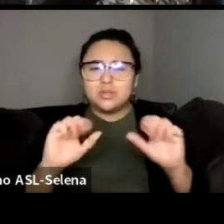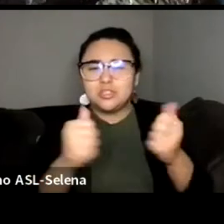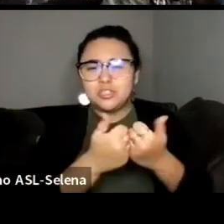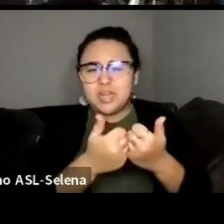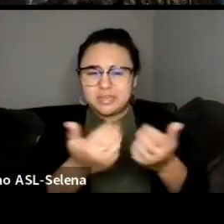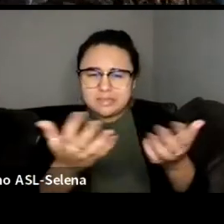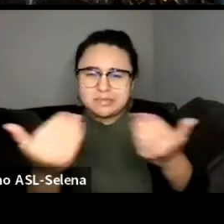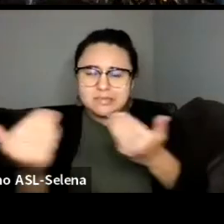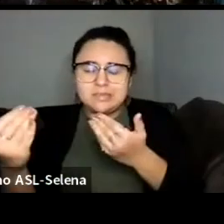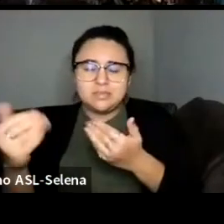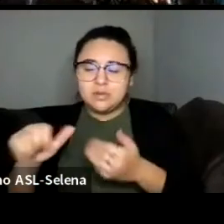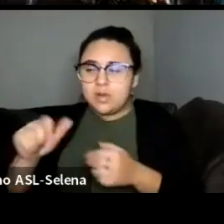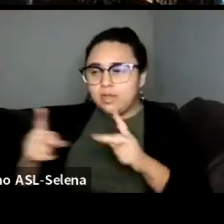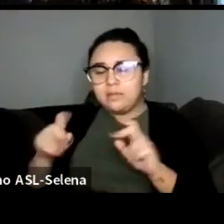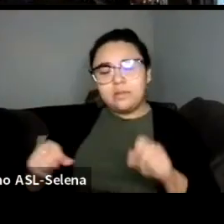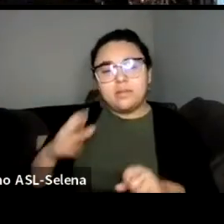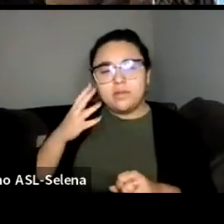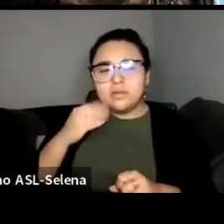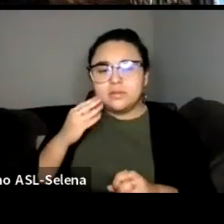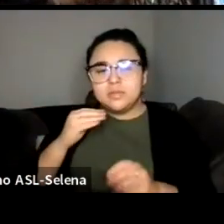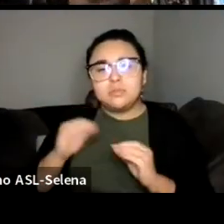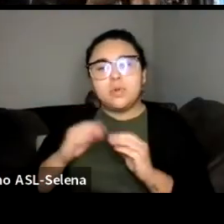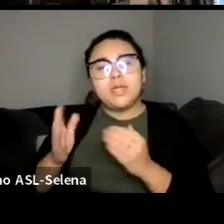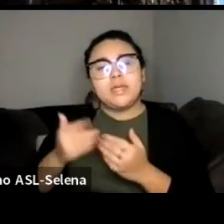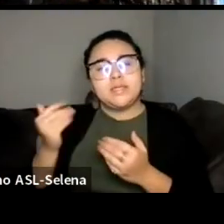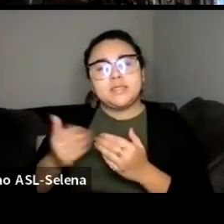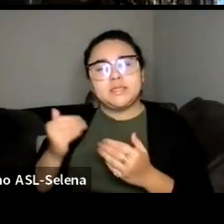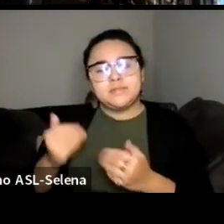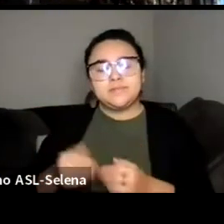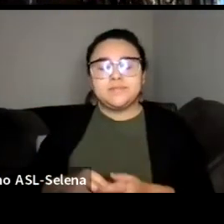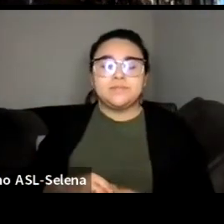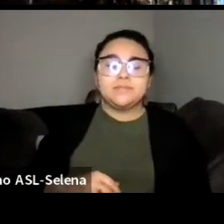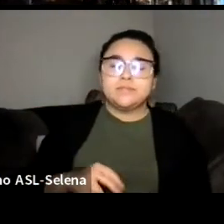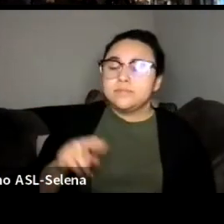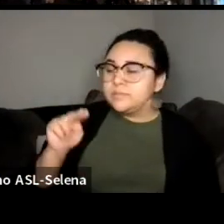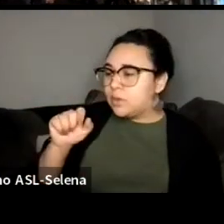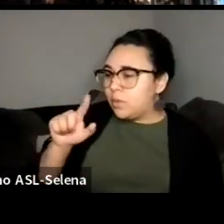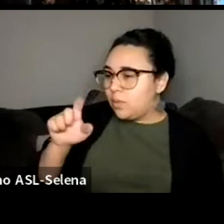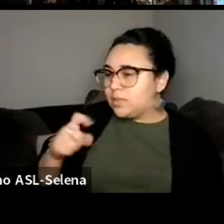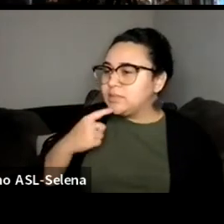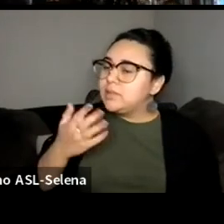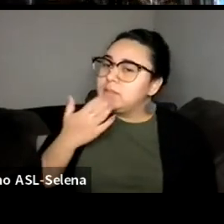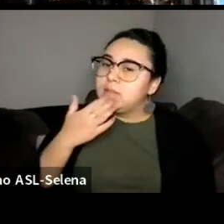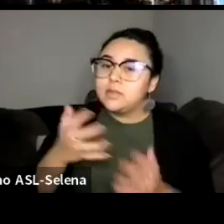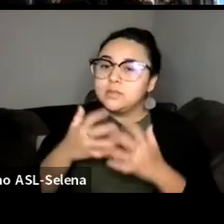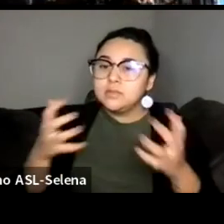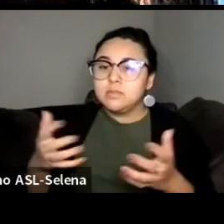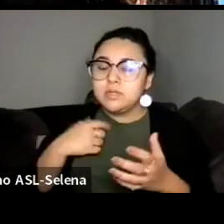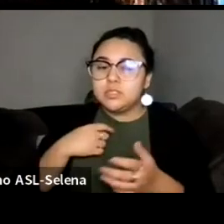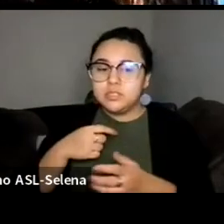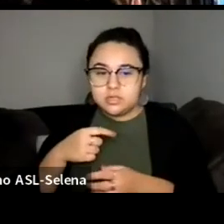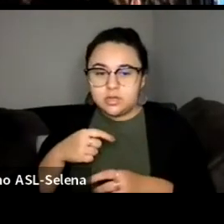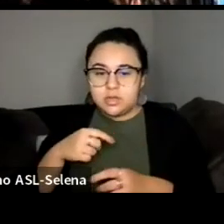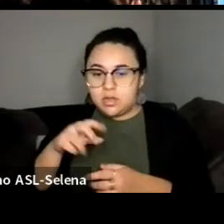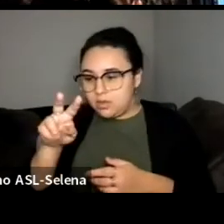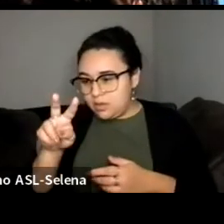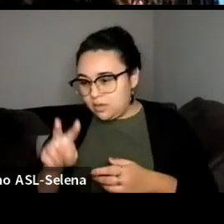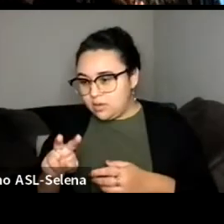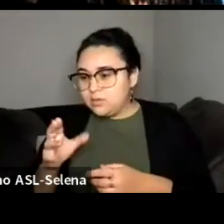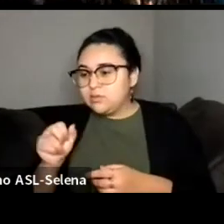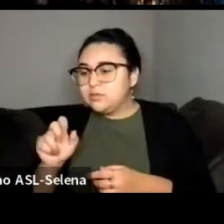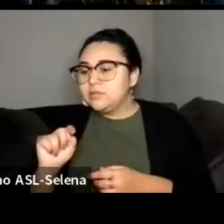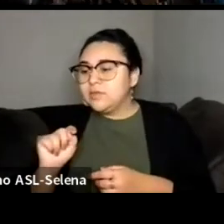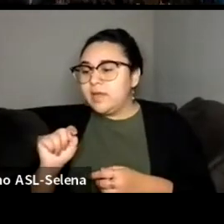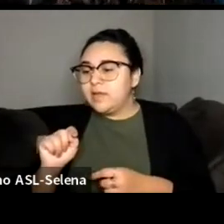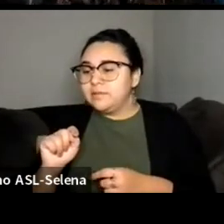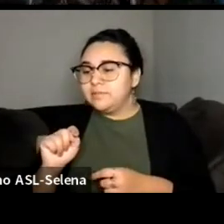Thank you so much. Thank you so much. Lifting up some things in the chat. Or if you're not able to manage any of those things and you gave your kids a hug